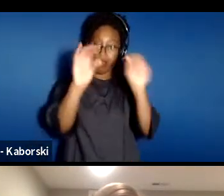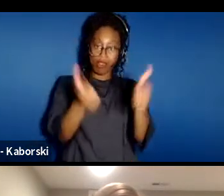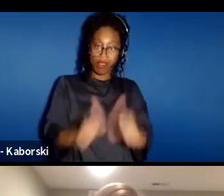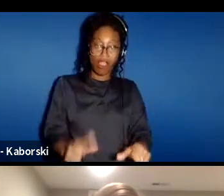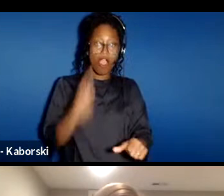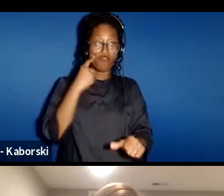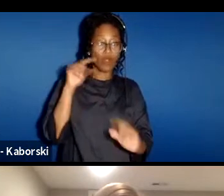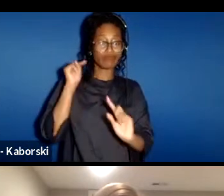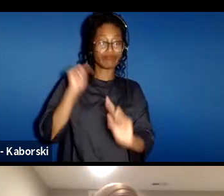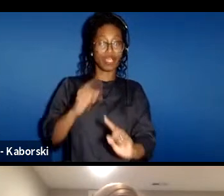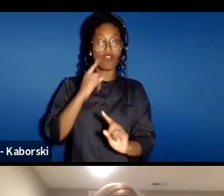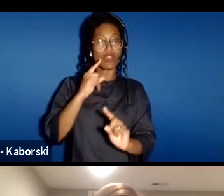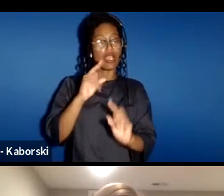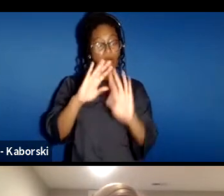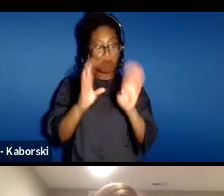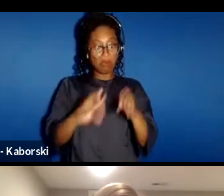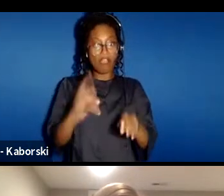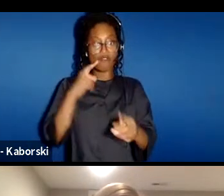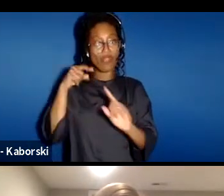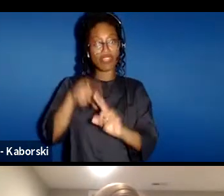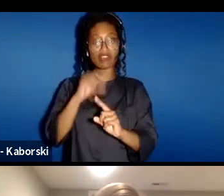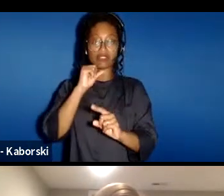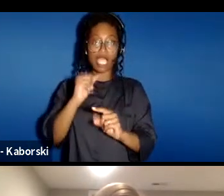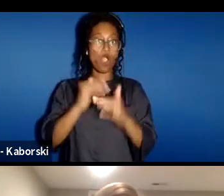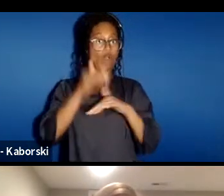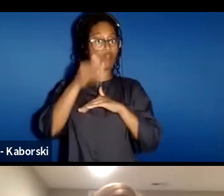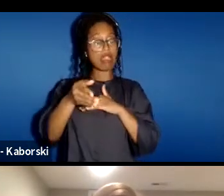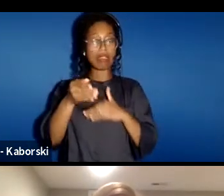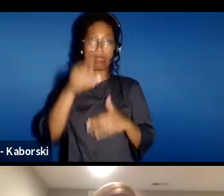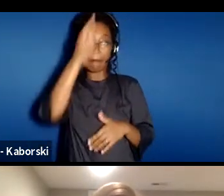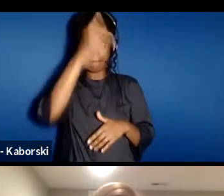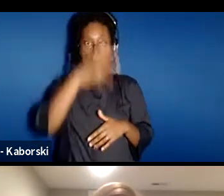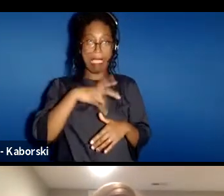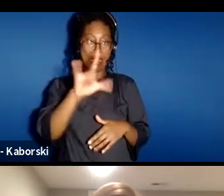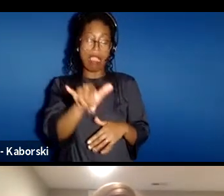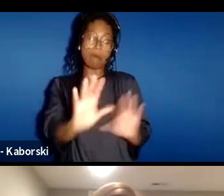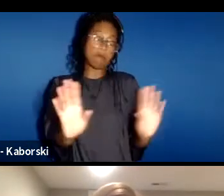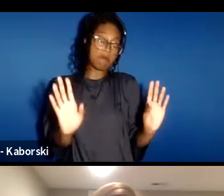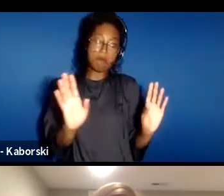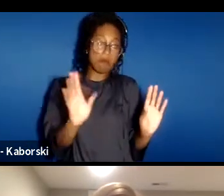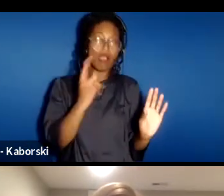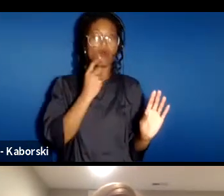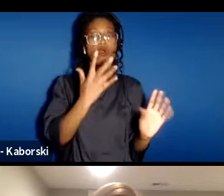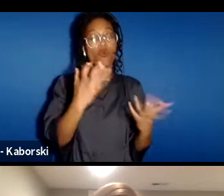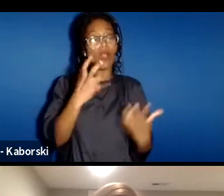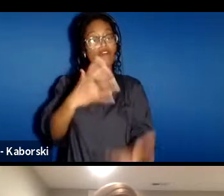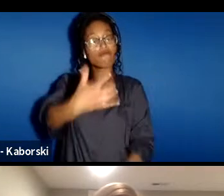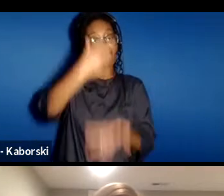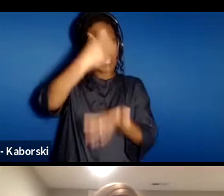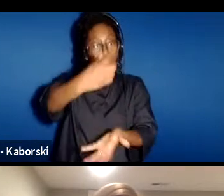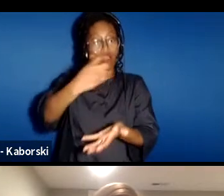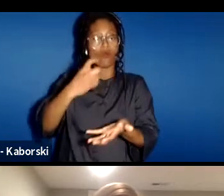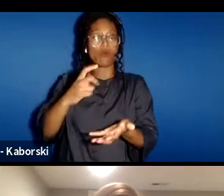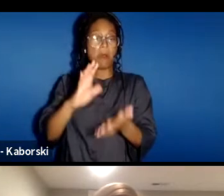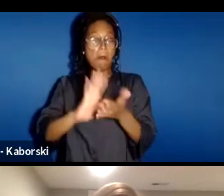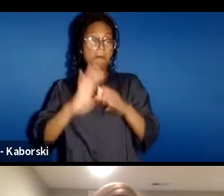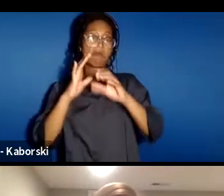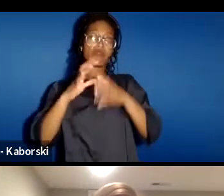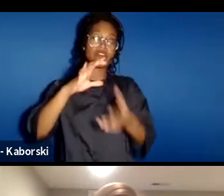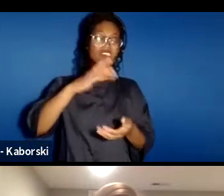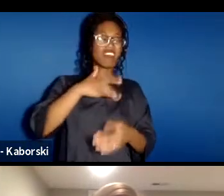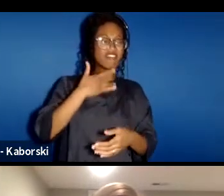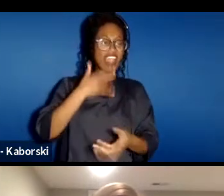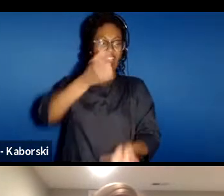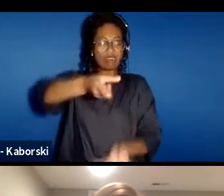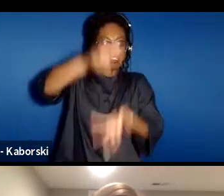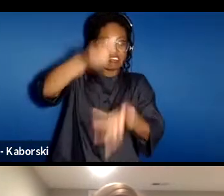that it had sort of it wasn't overly masculine. We wanted to be able for someone to feel it, to hold it. We thought about what it meant when a